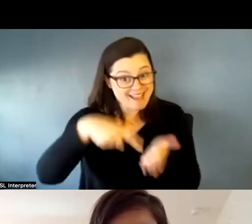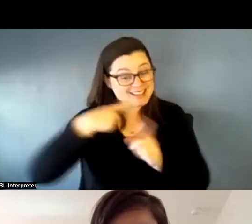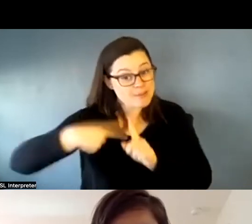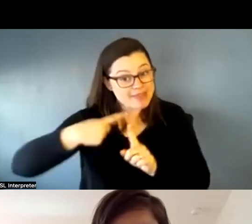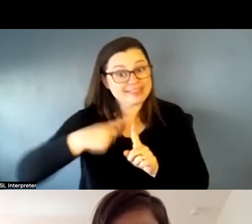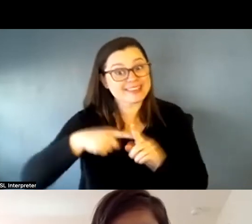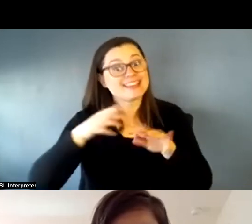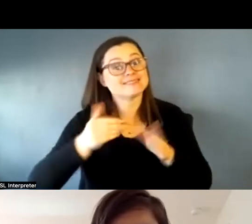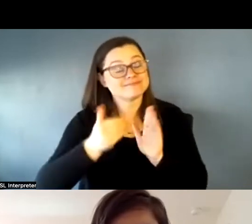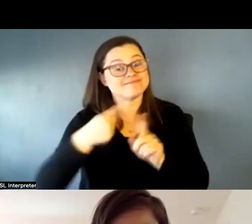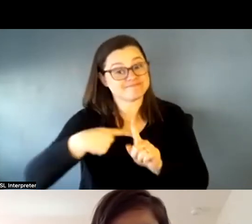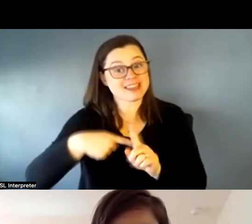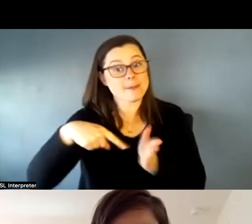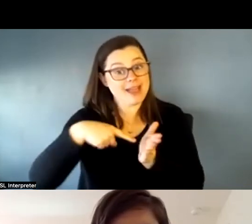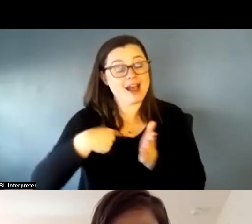them.